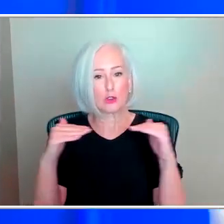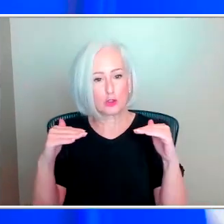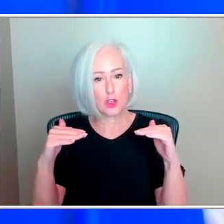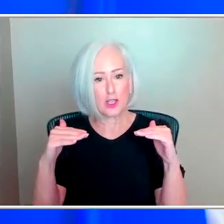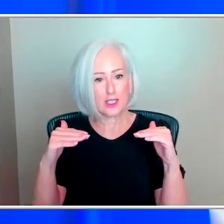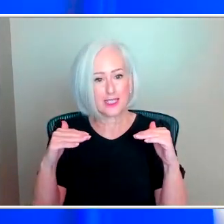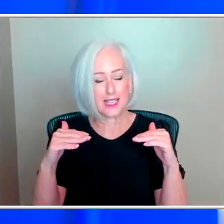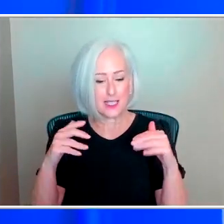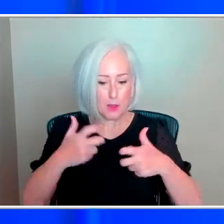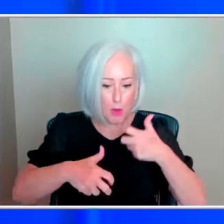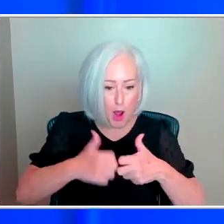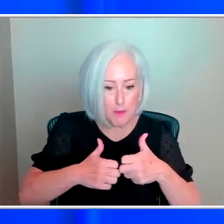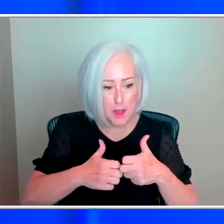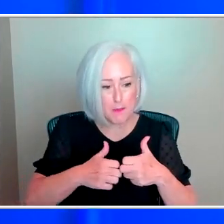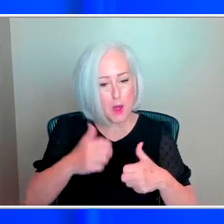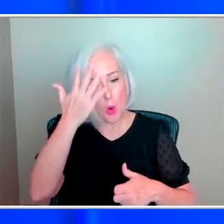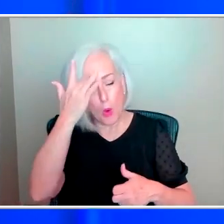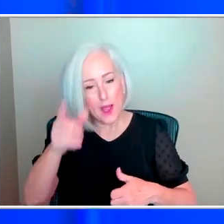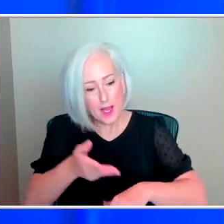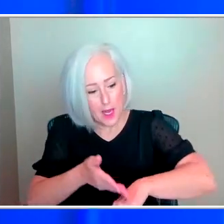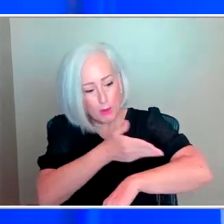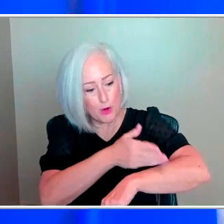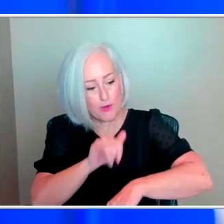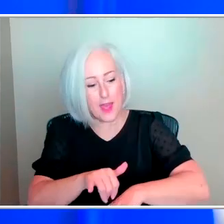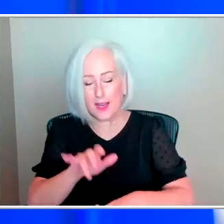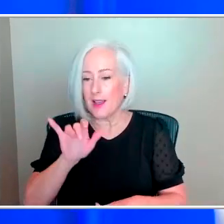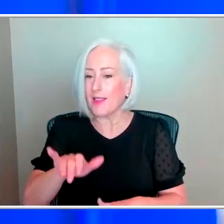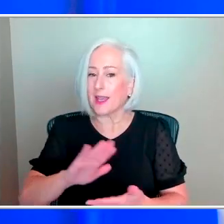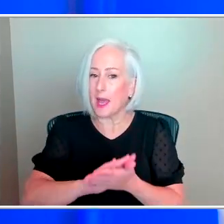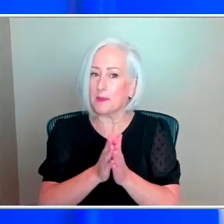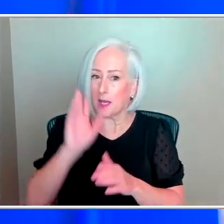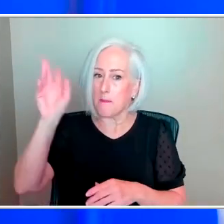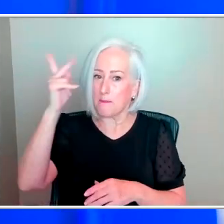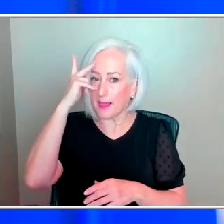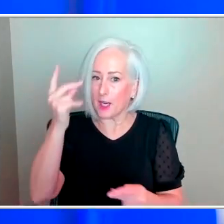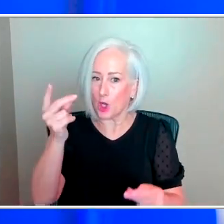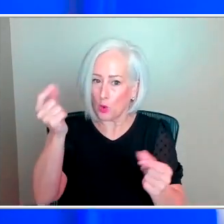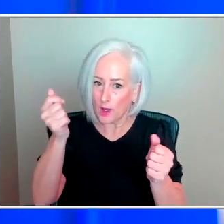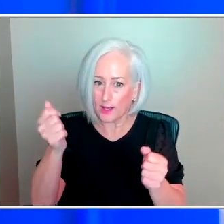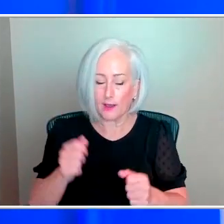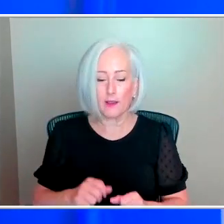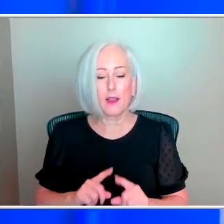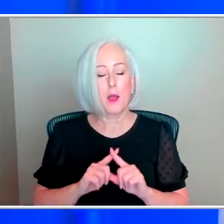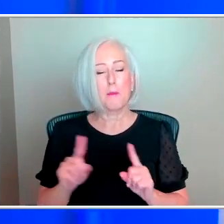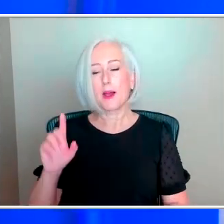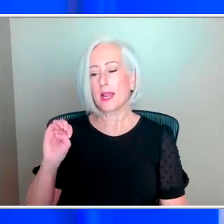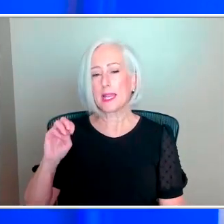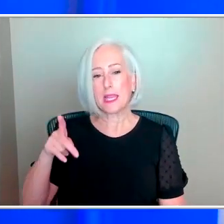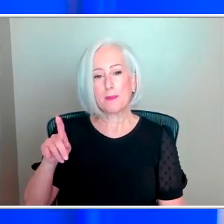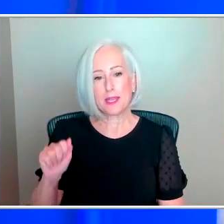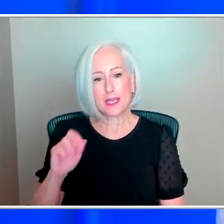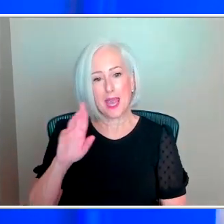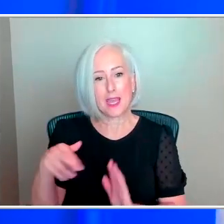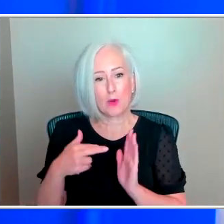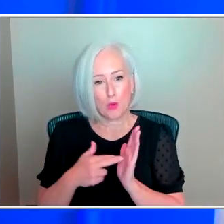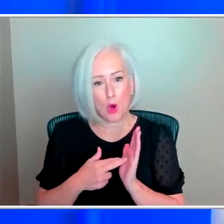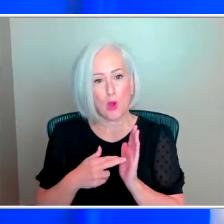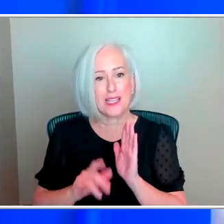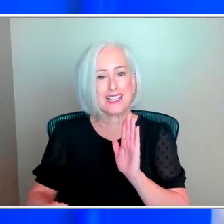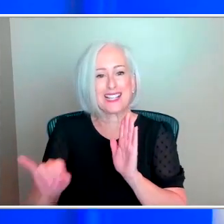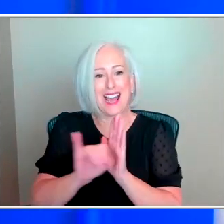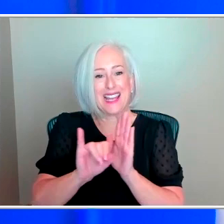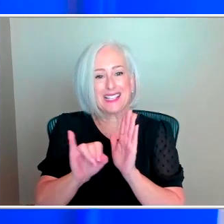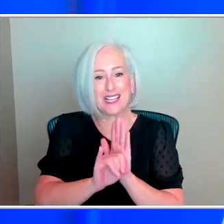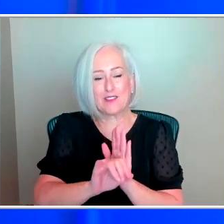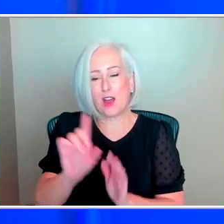And so, that can get politically real quick. But I think the EPA's role is trying to identify where these areas are